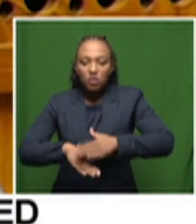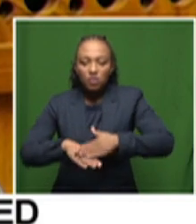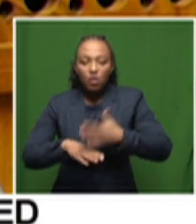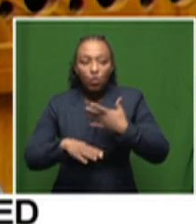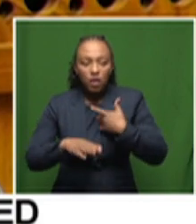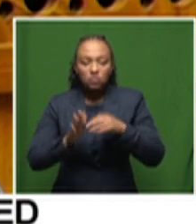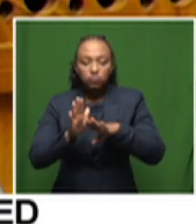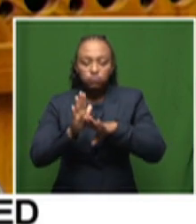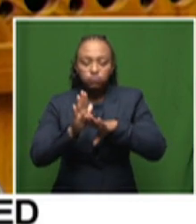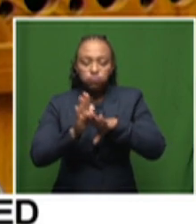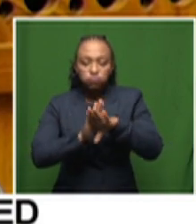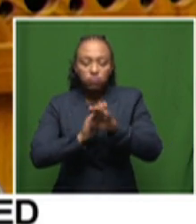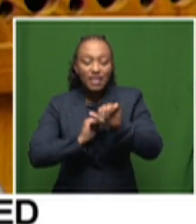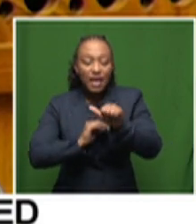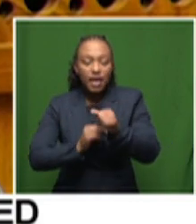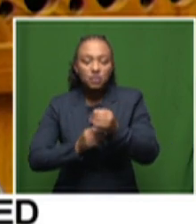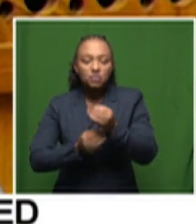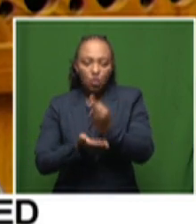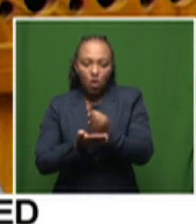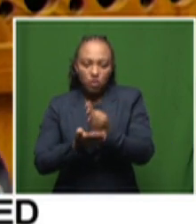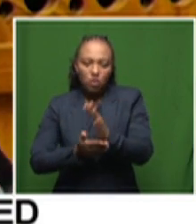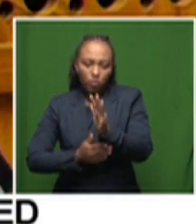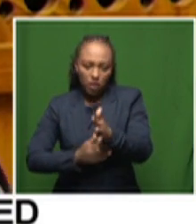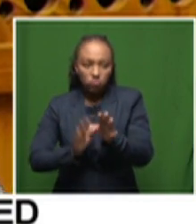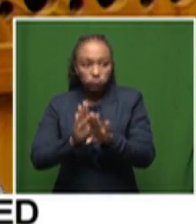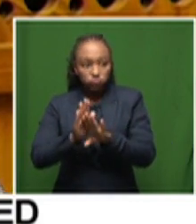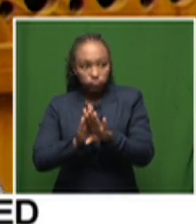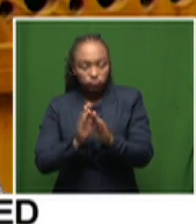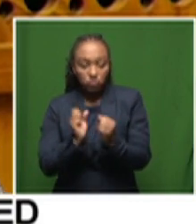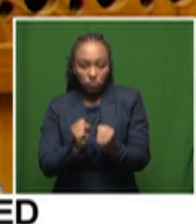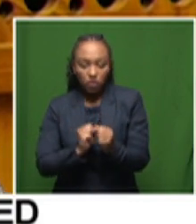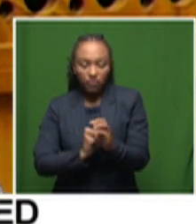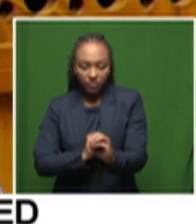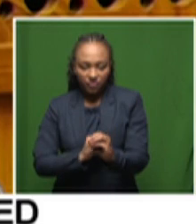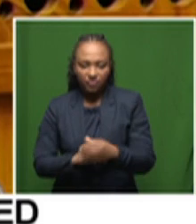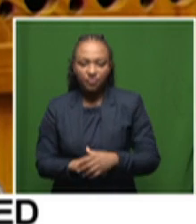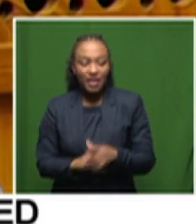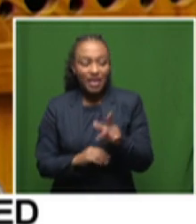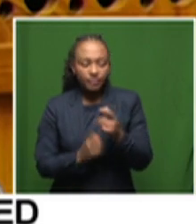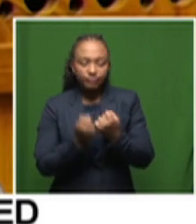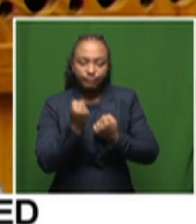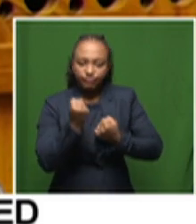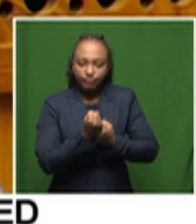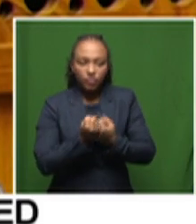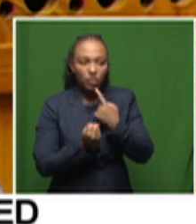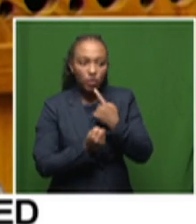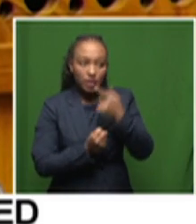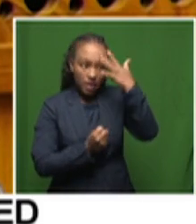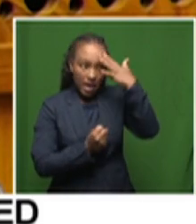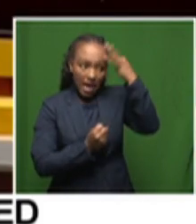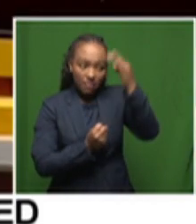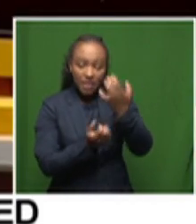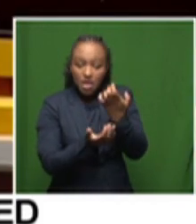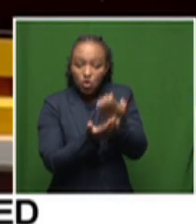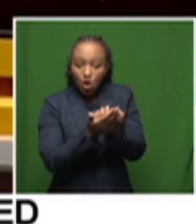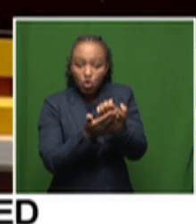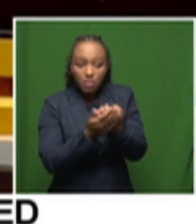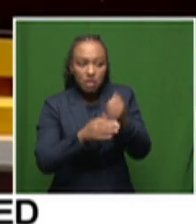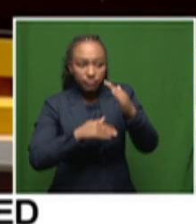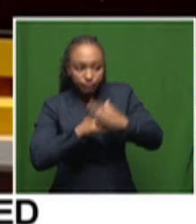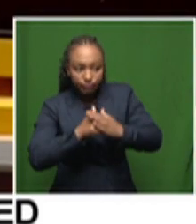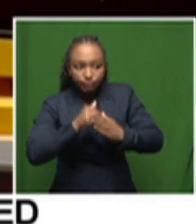rebound in the next quarter. This will be supported by the government's economic reconstruction